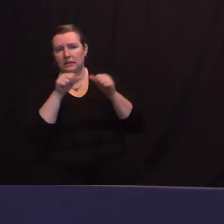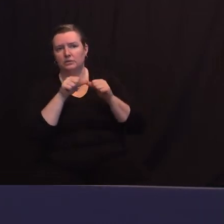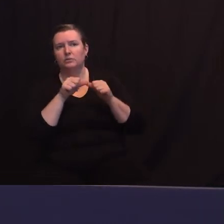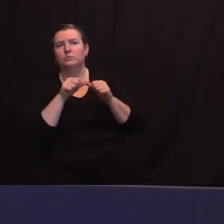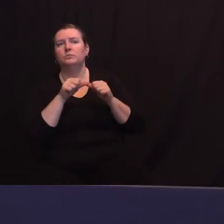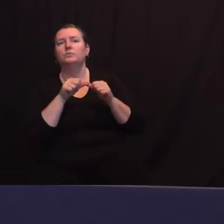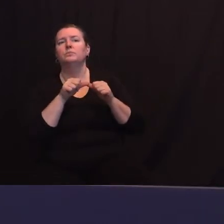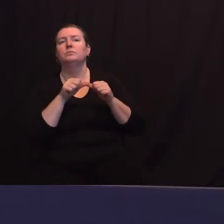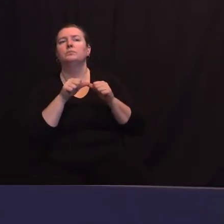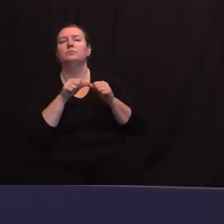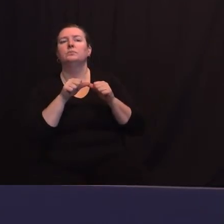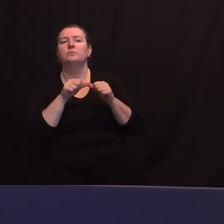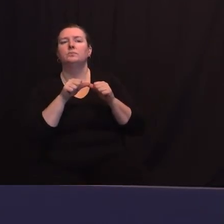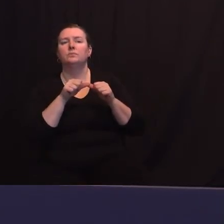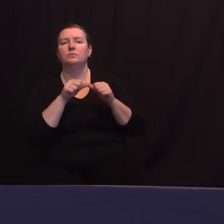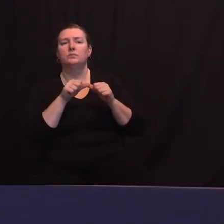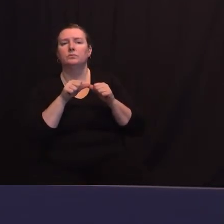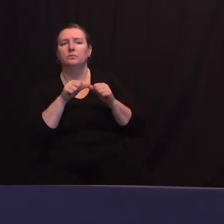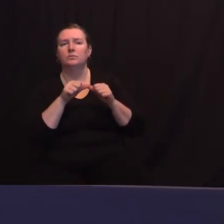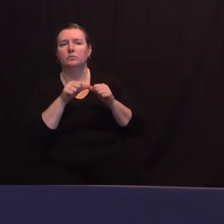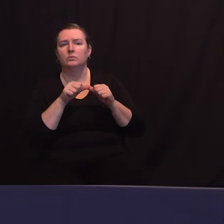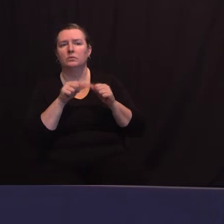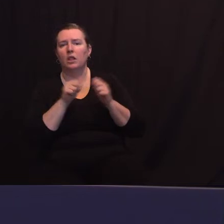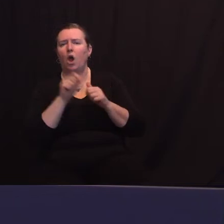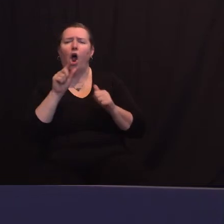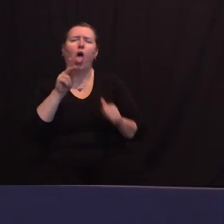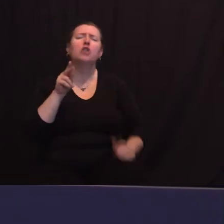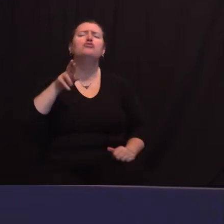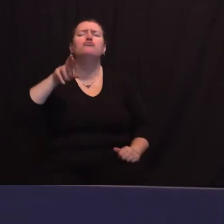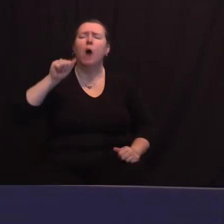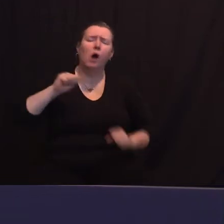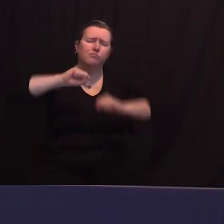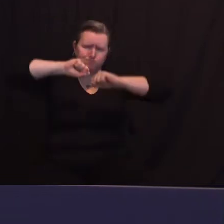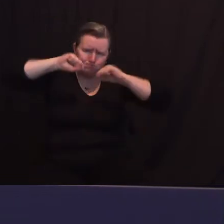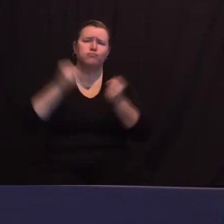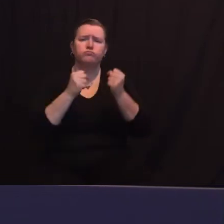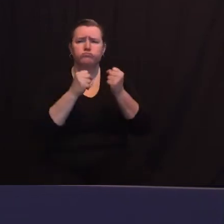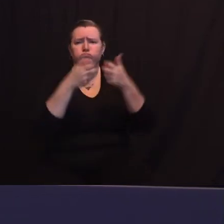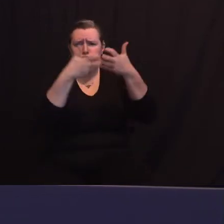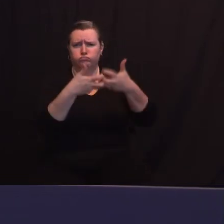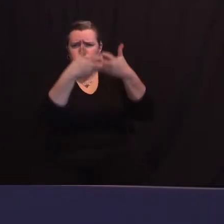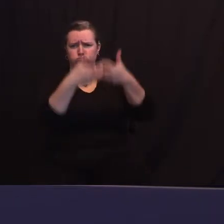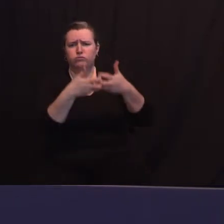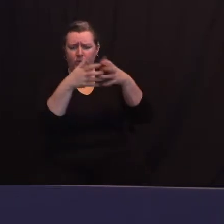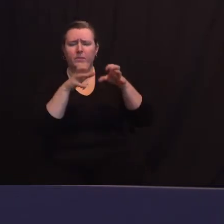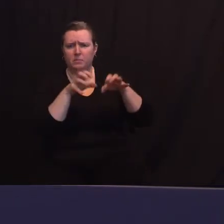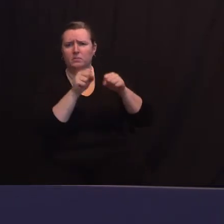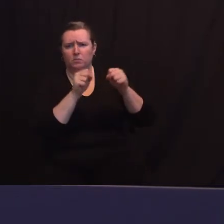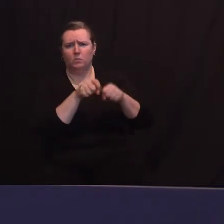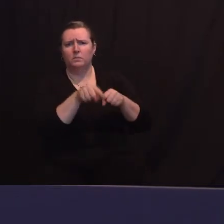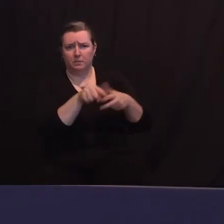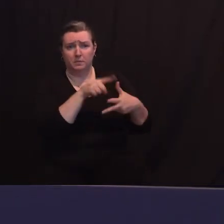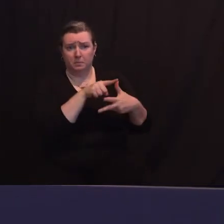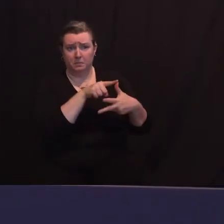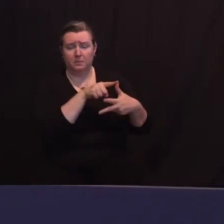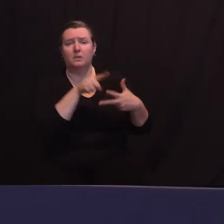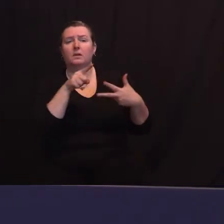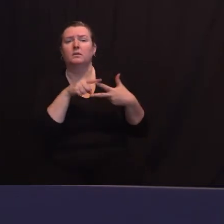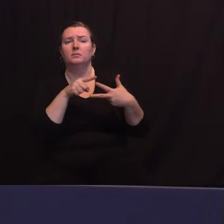Our hospitals, the main retail pharmacies, and some mega sites